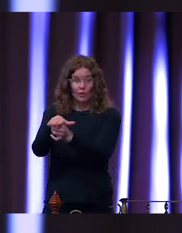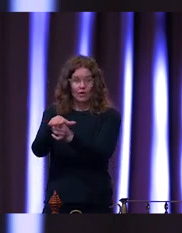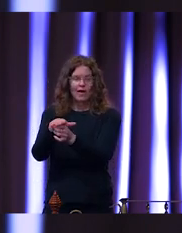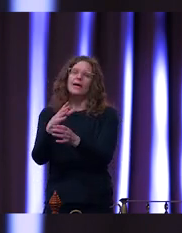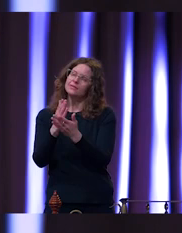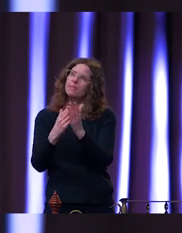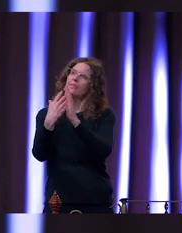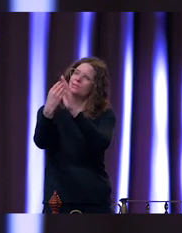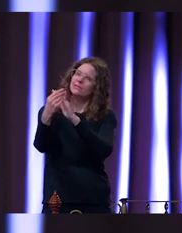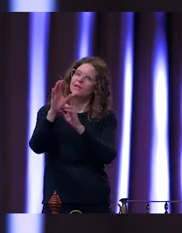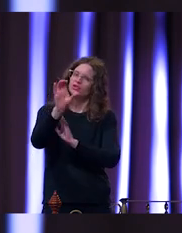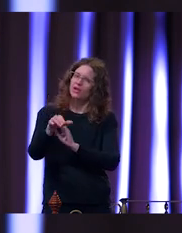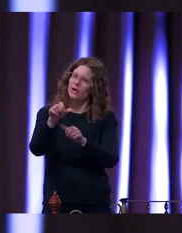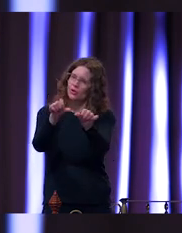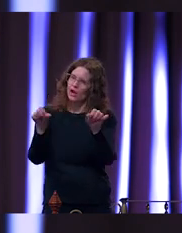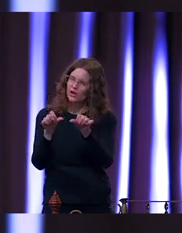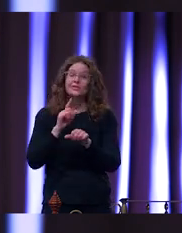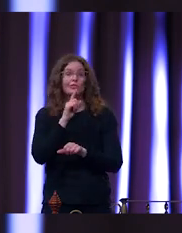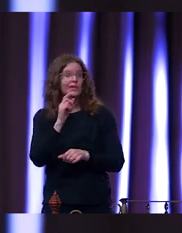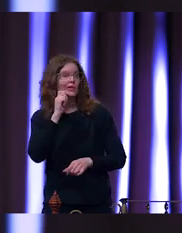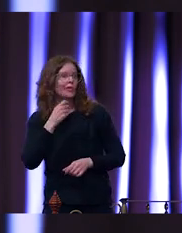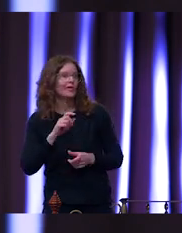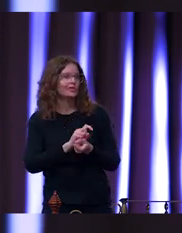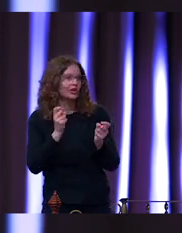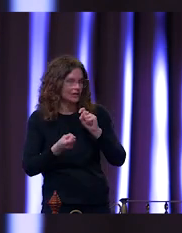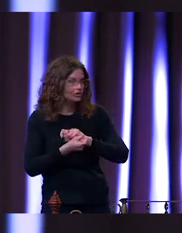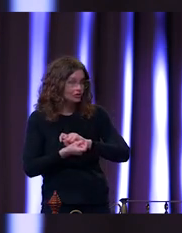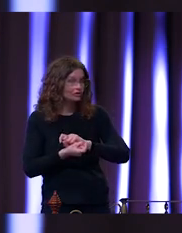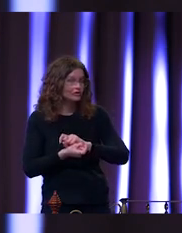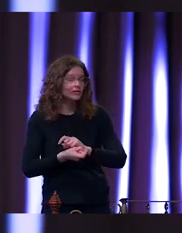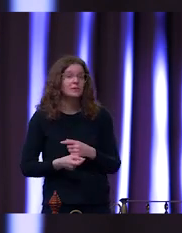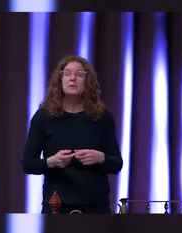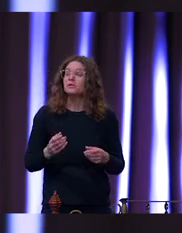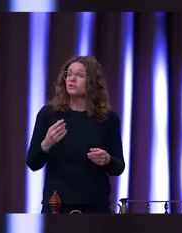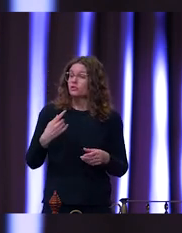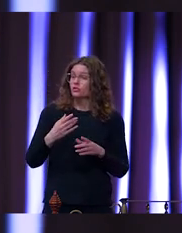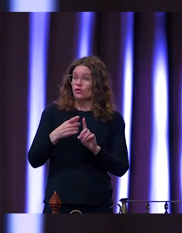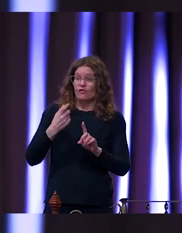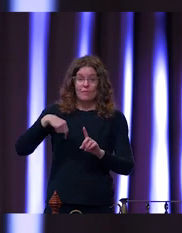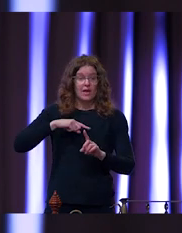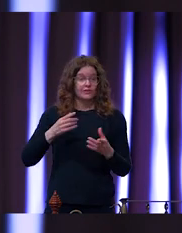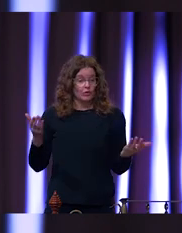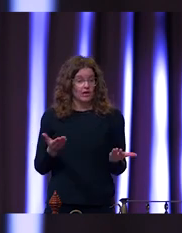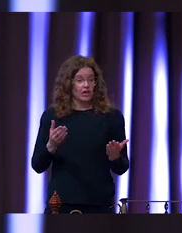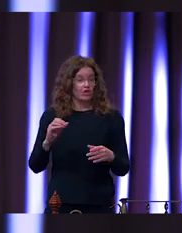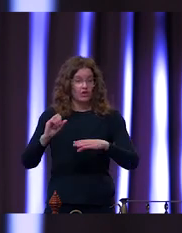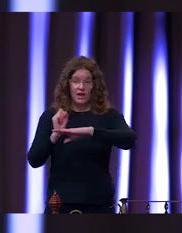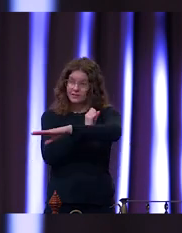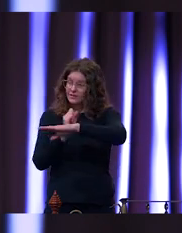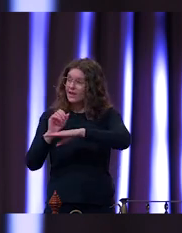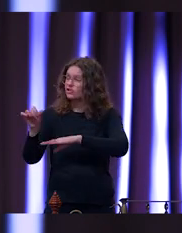a really exciting evolution. So while those of us who are here on stage and my other colleagues from the Driehaus